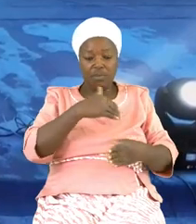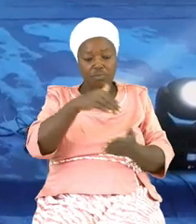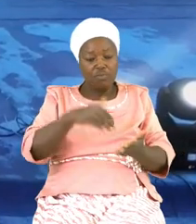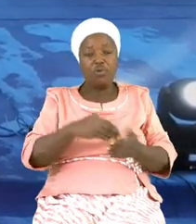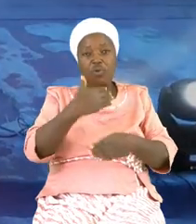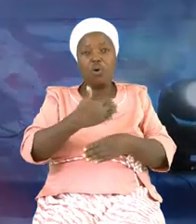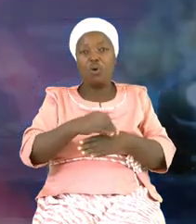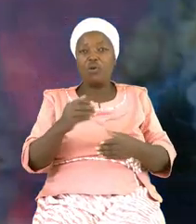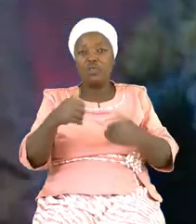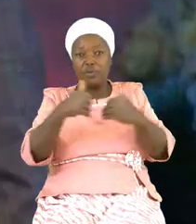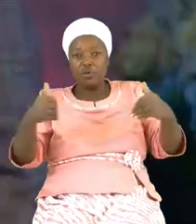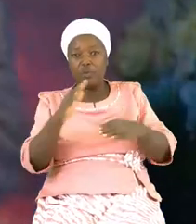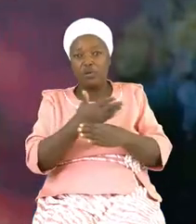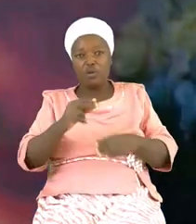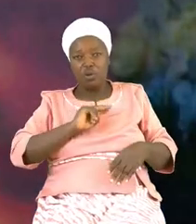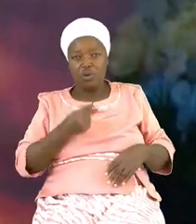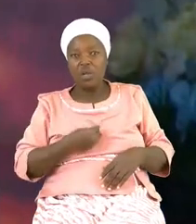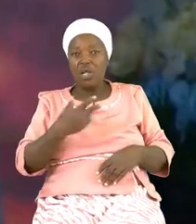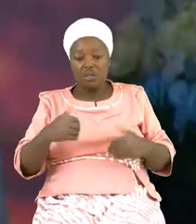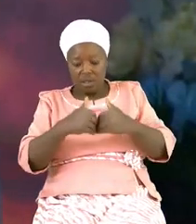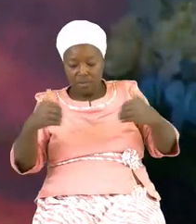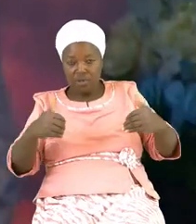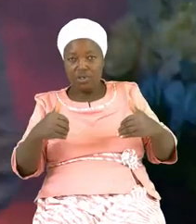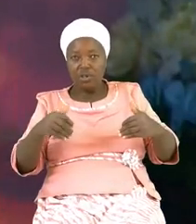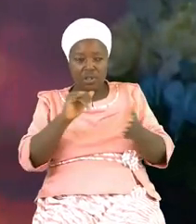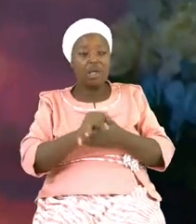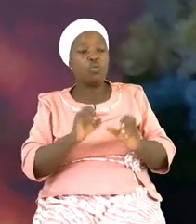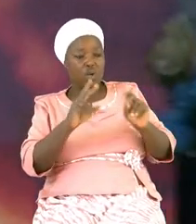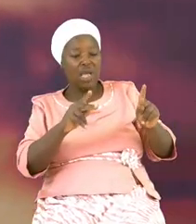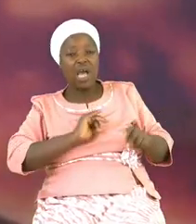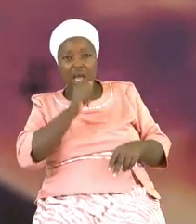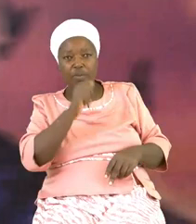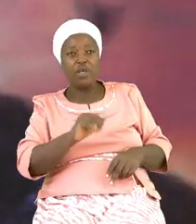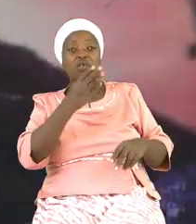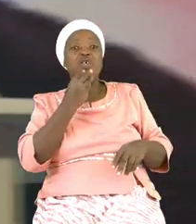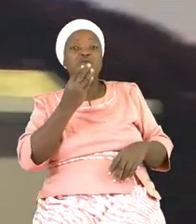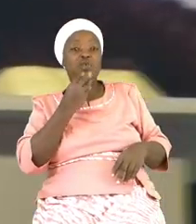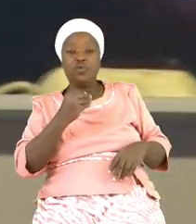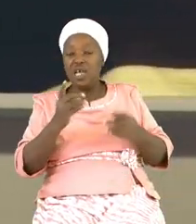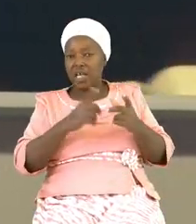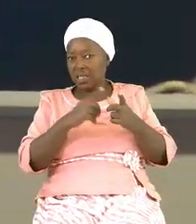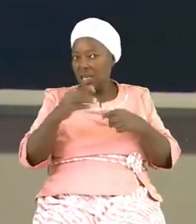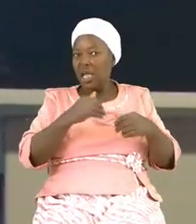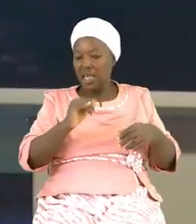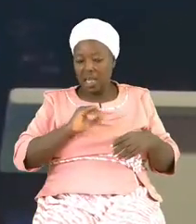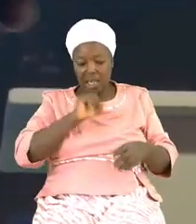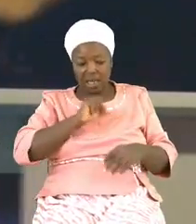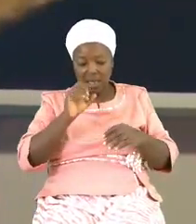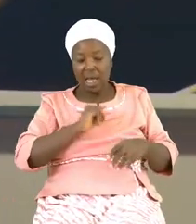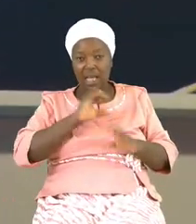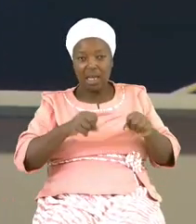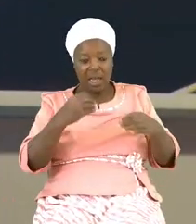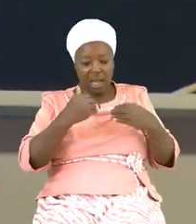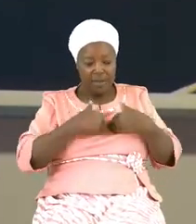us. The partition that, okay, I'm a Jew. I can have this, I can have this, I can have this from God. But you